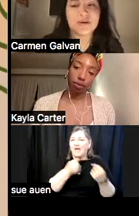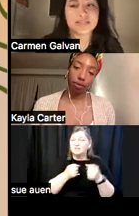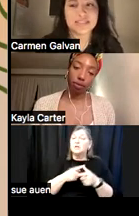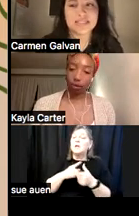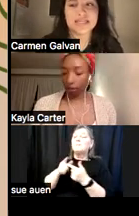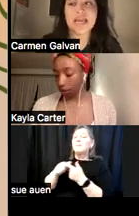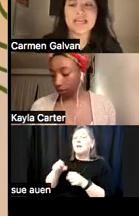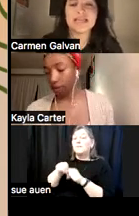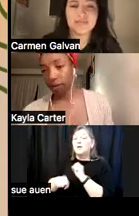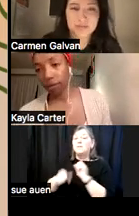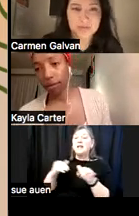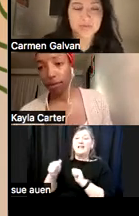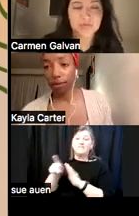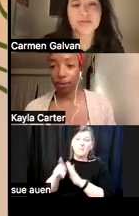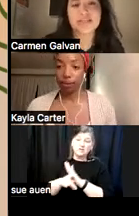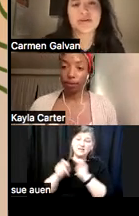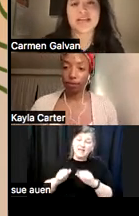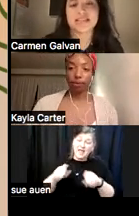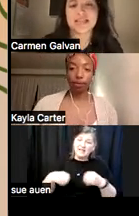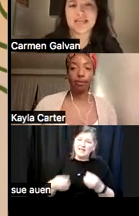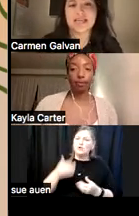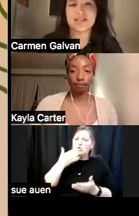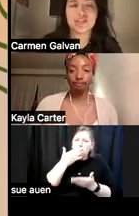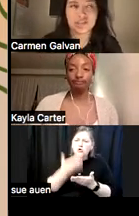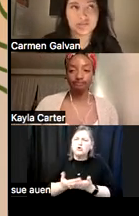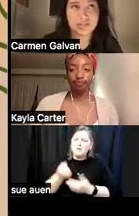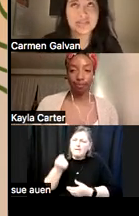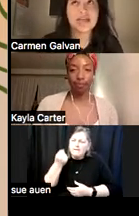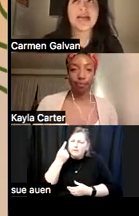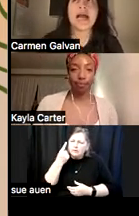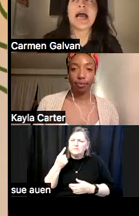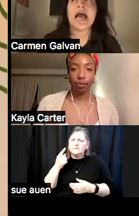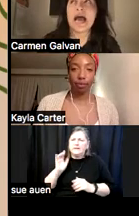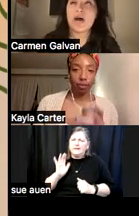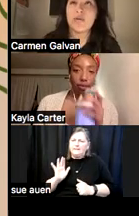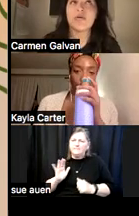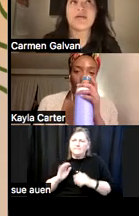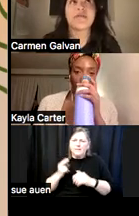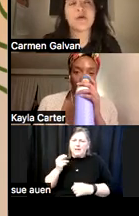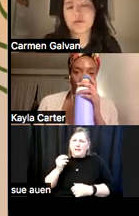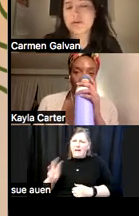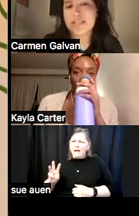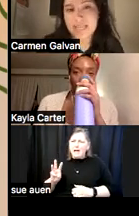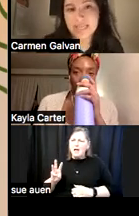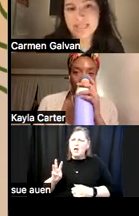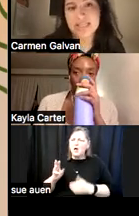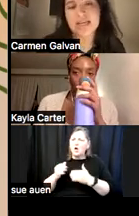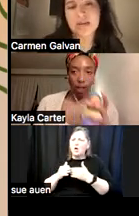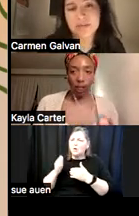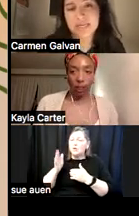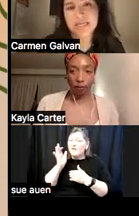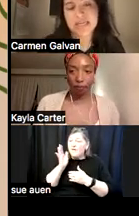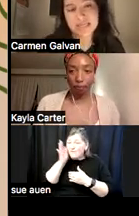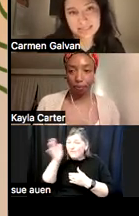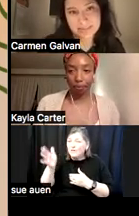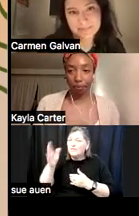leave policy can give you a really great insight into how forward thinking the